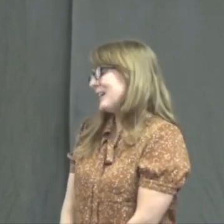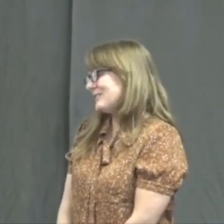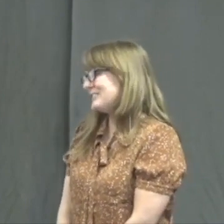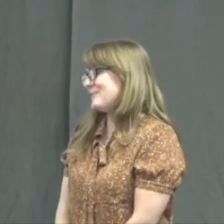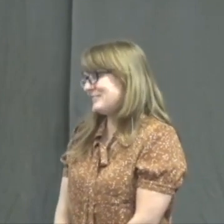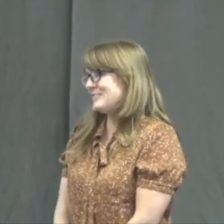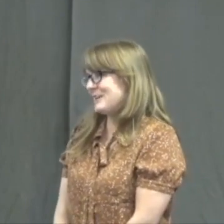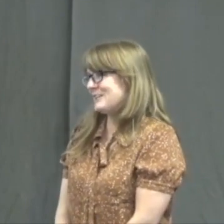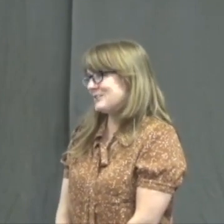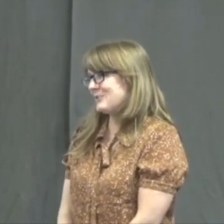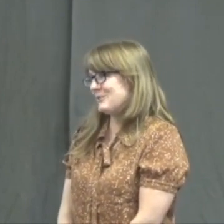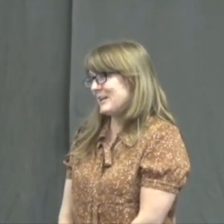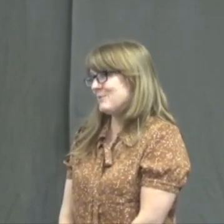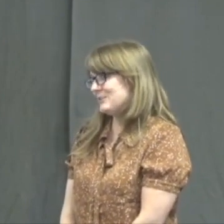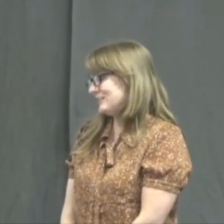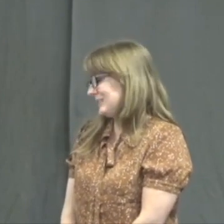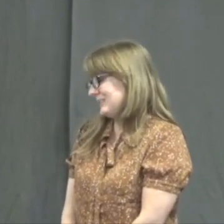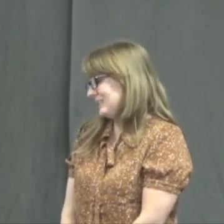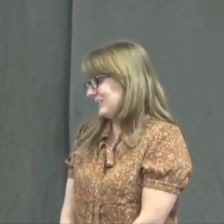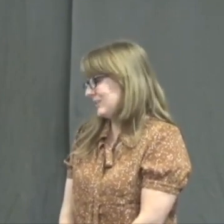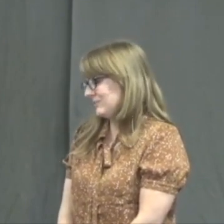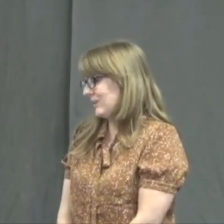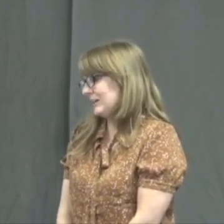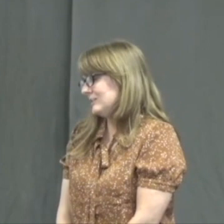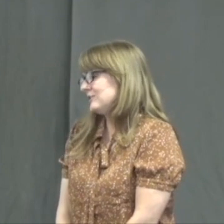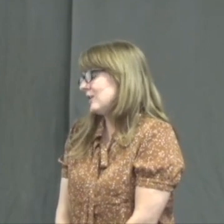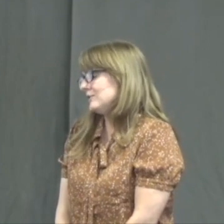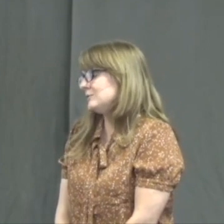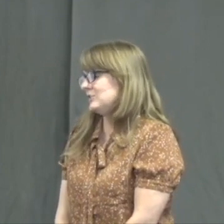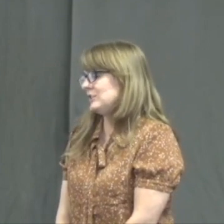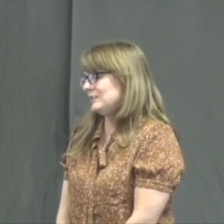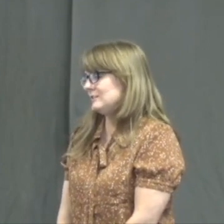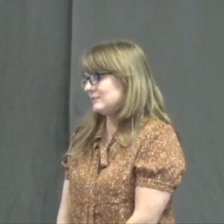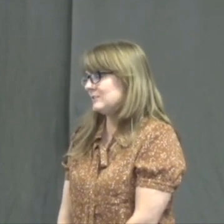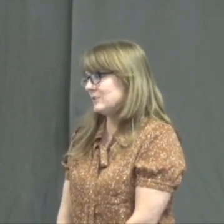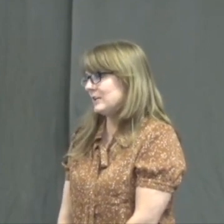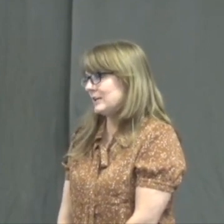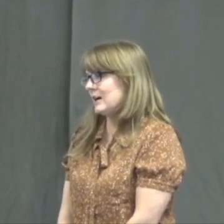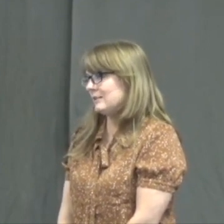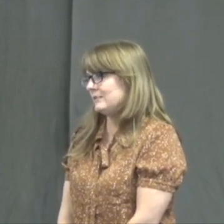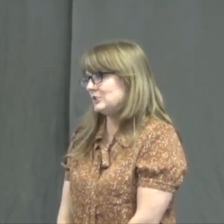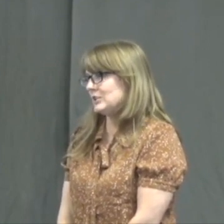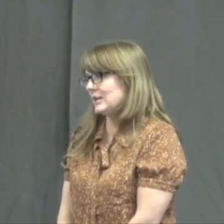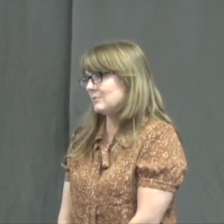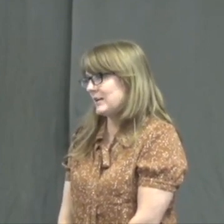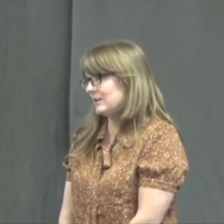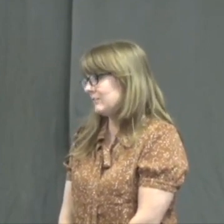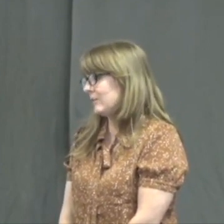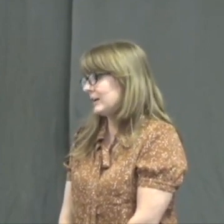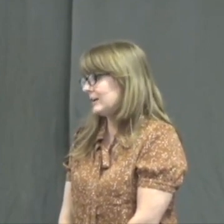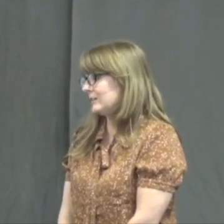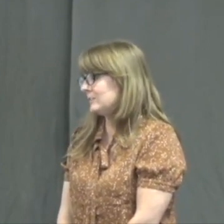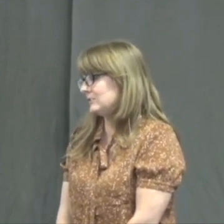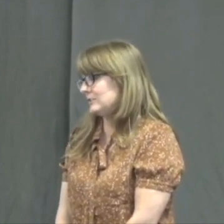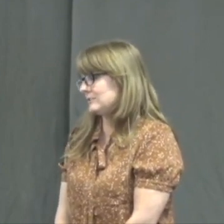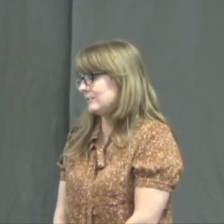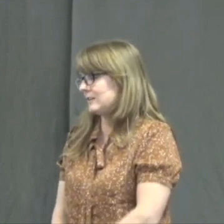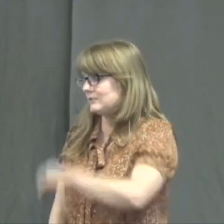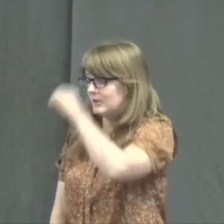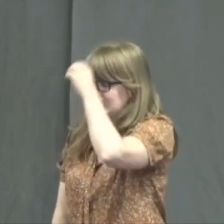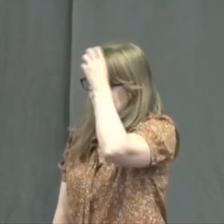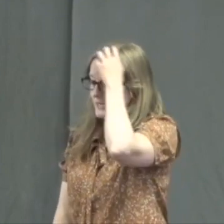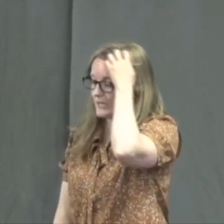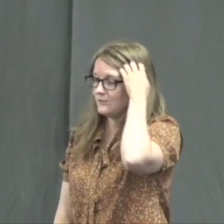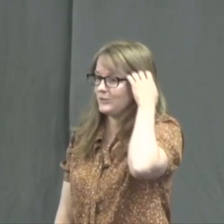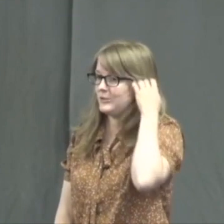We have the same seed banks for mammals and, or just all species. The Smithsonian has a genetic bank for species because they're